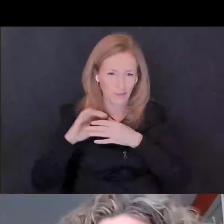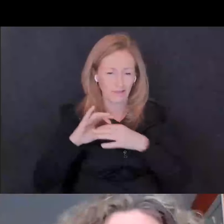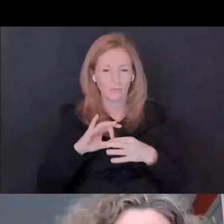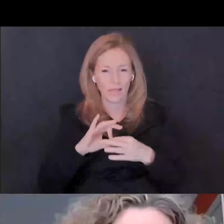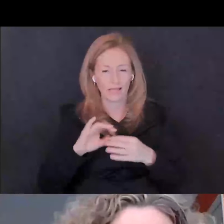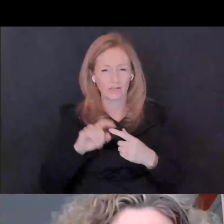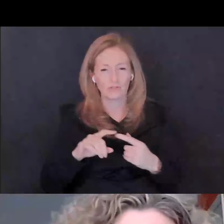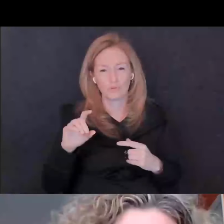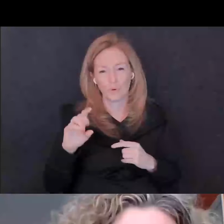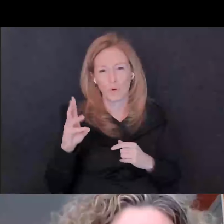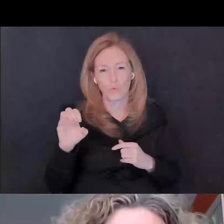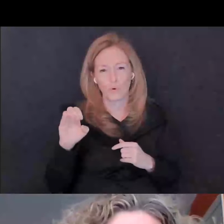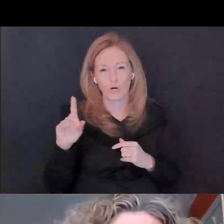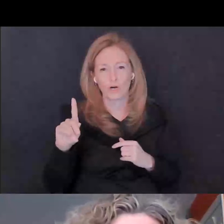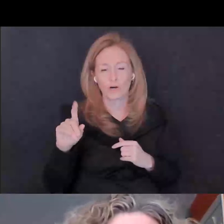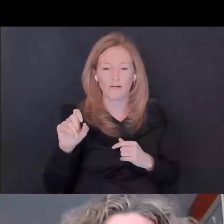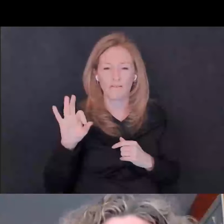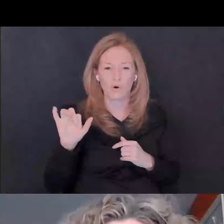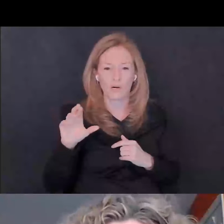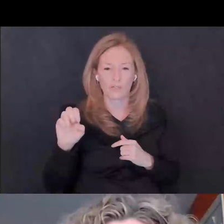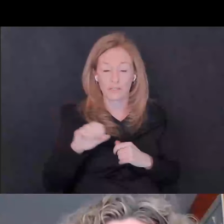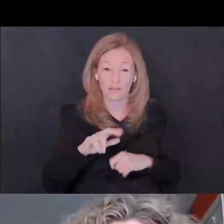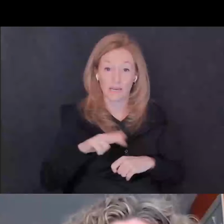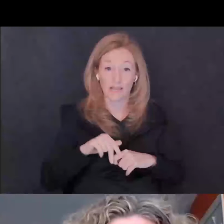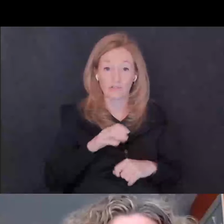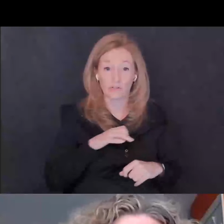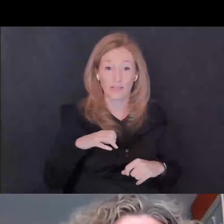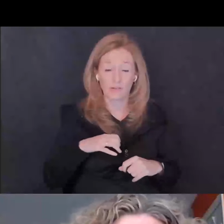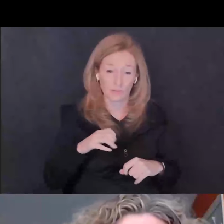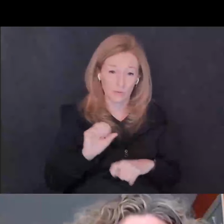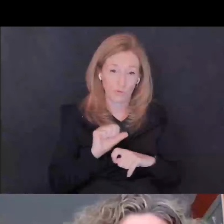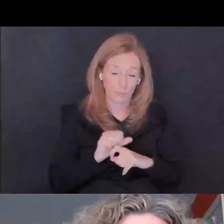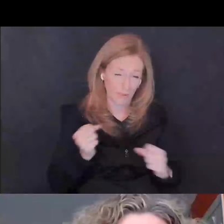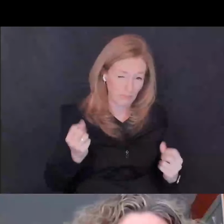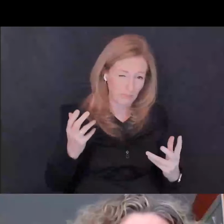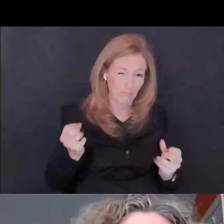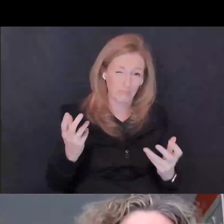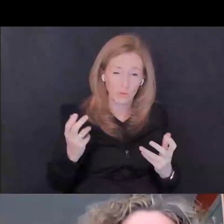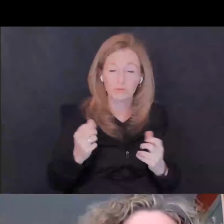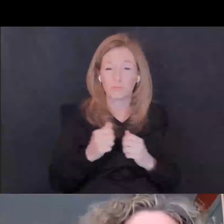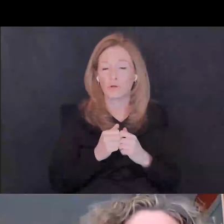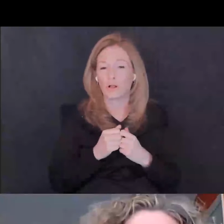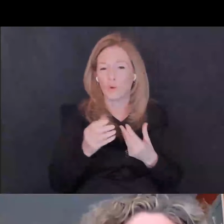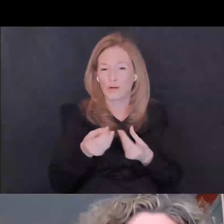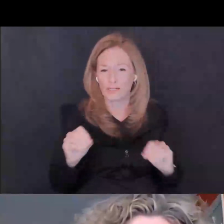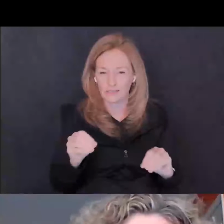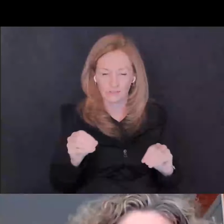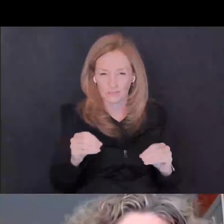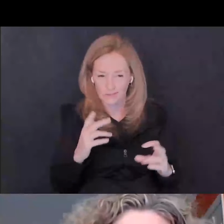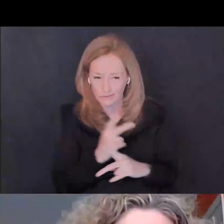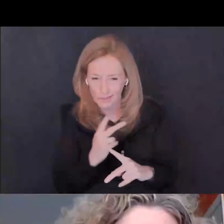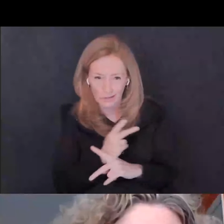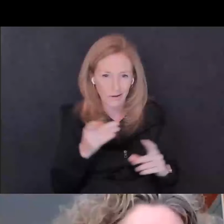The National Council, for example, is working with multiple organizations to decide what aspects